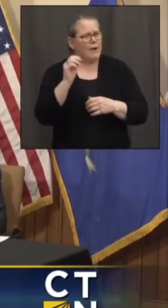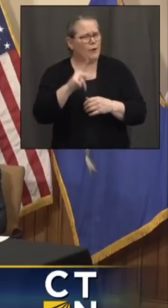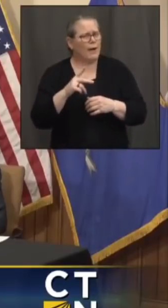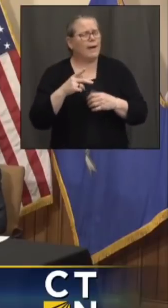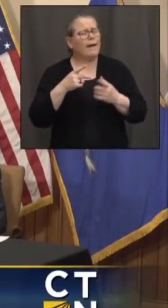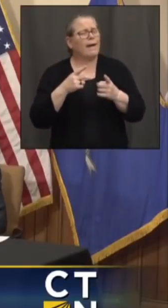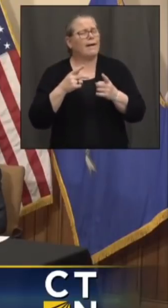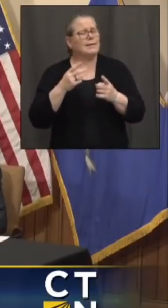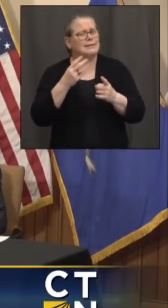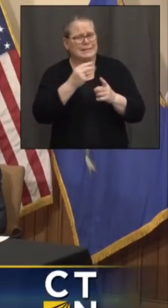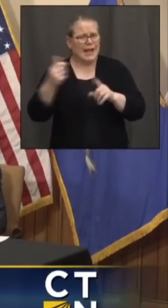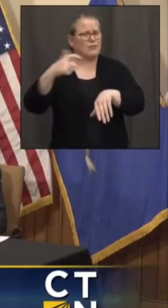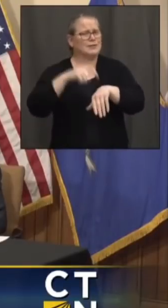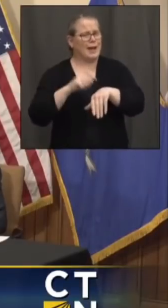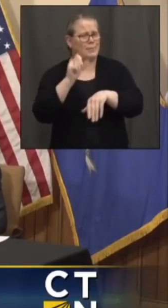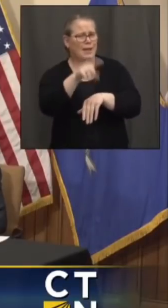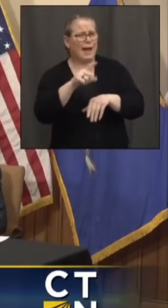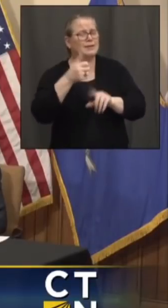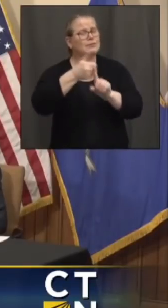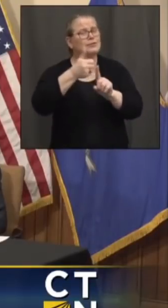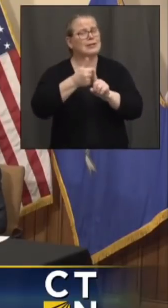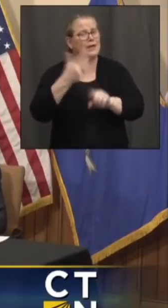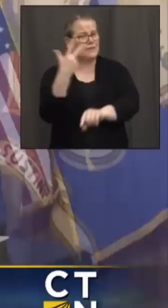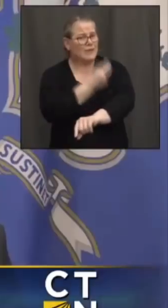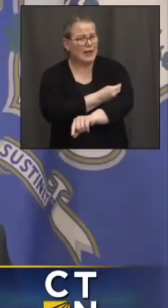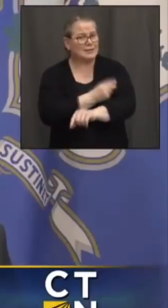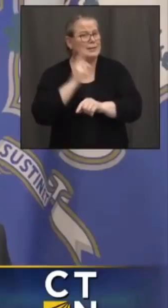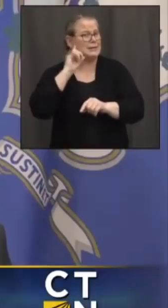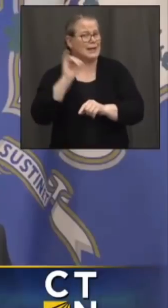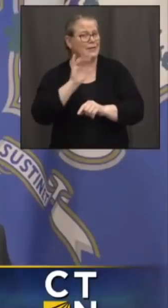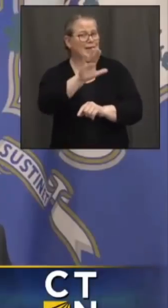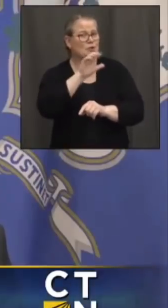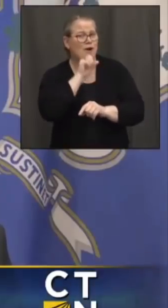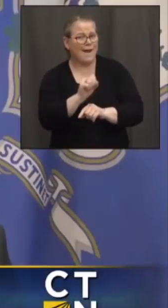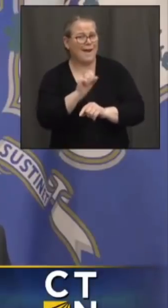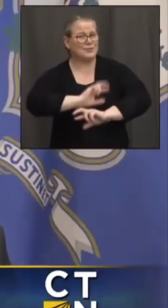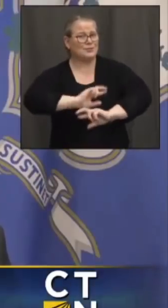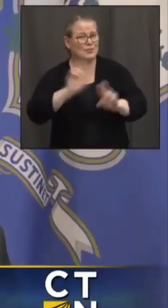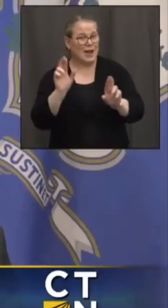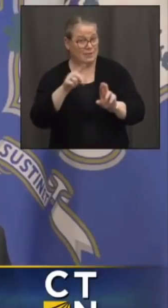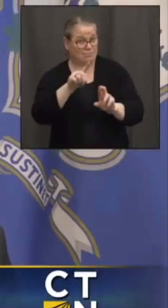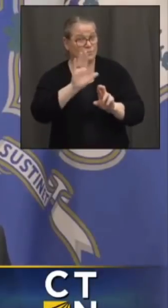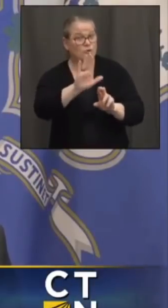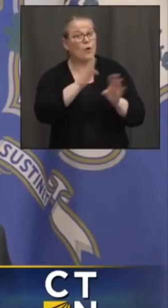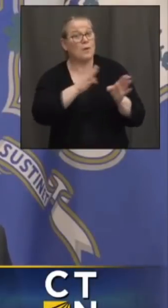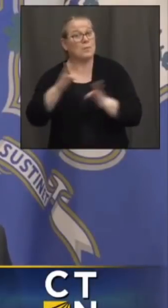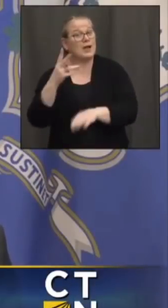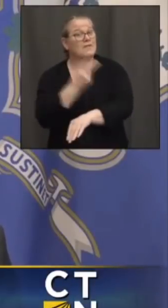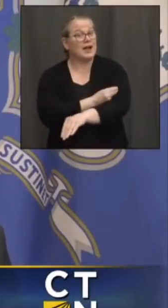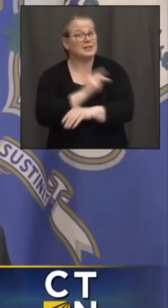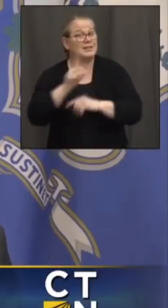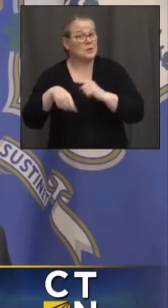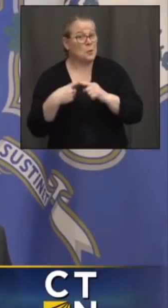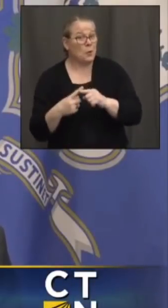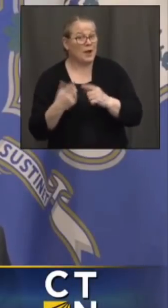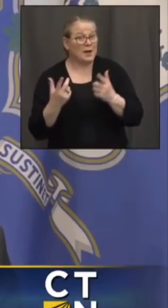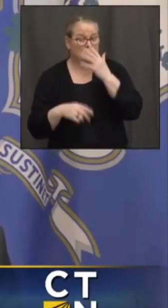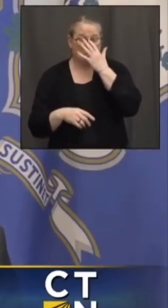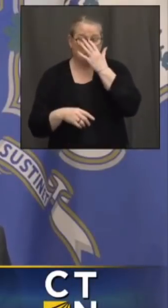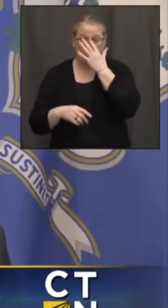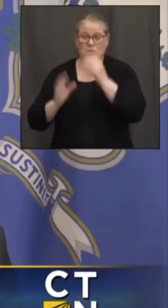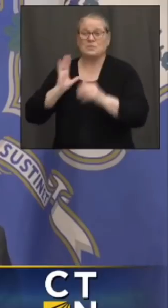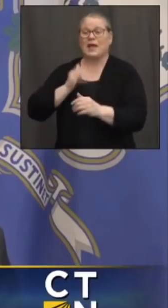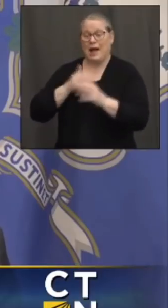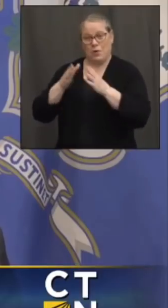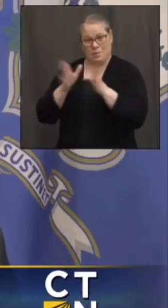now. What are your plans? Are you going to get vaccinated? I think I'll talk to our public